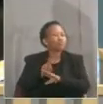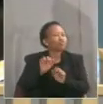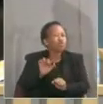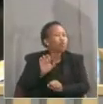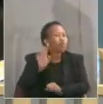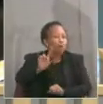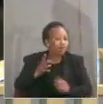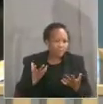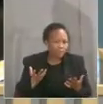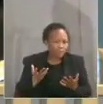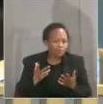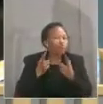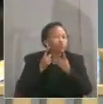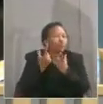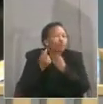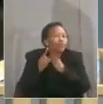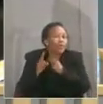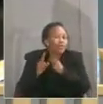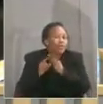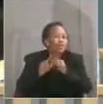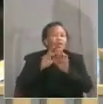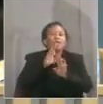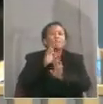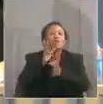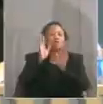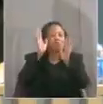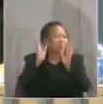merely reporting or what did it involve exactly?